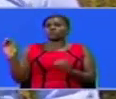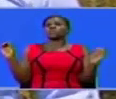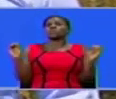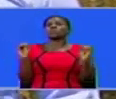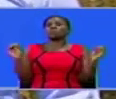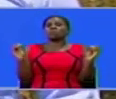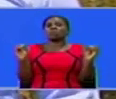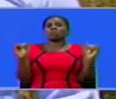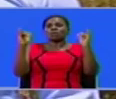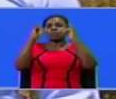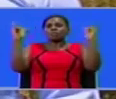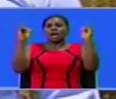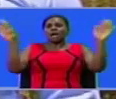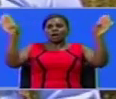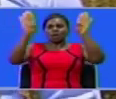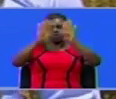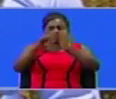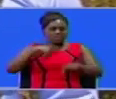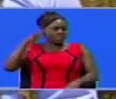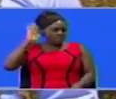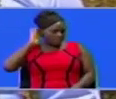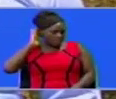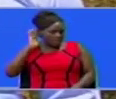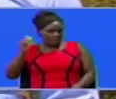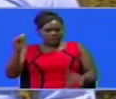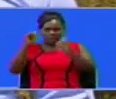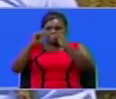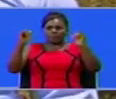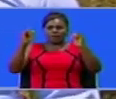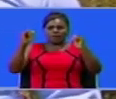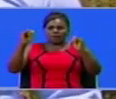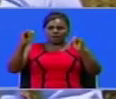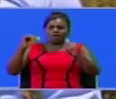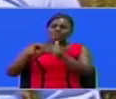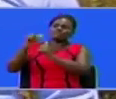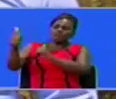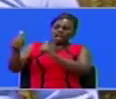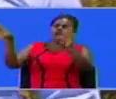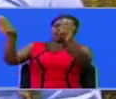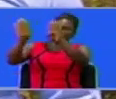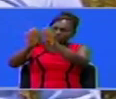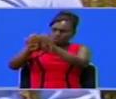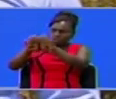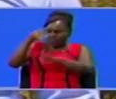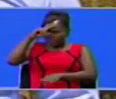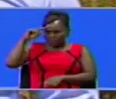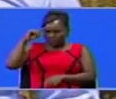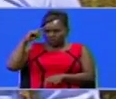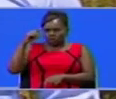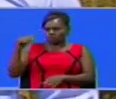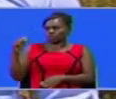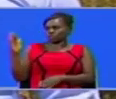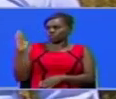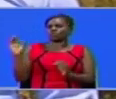insecurity, the camp has remained closed. I'm told another camp up that direction has also been closed because of this rising